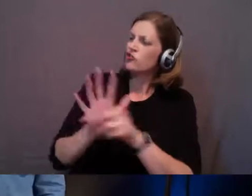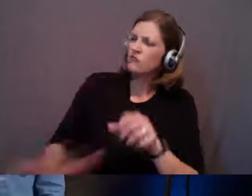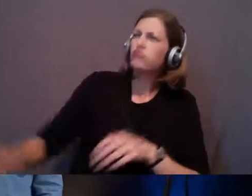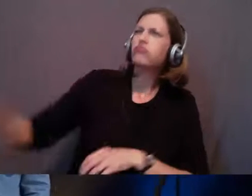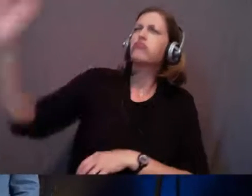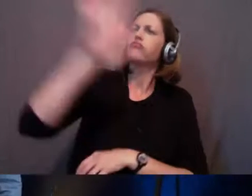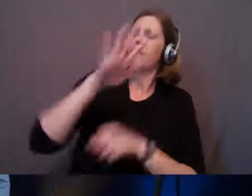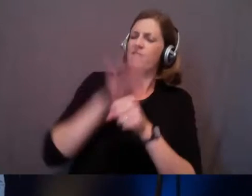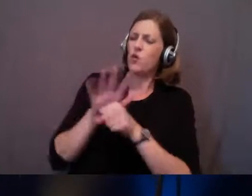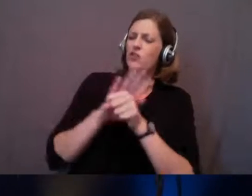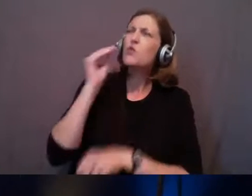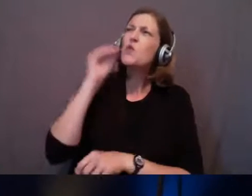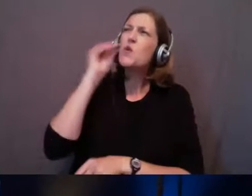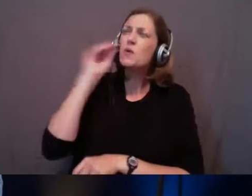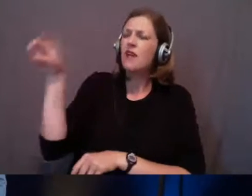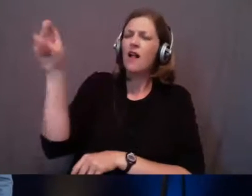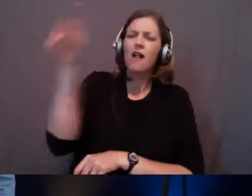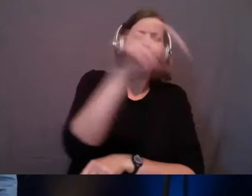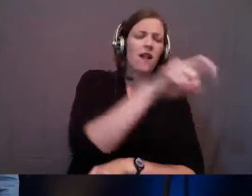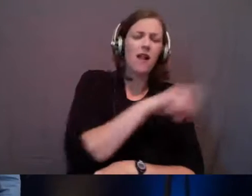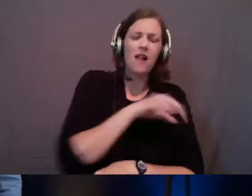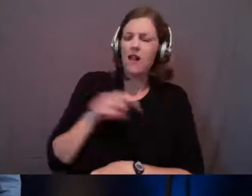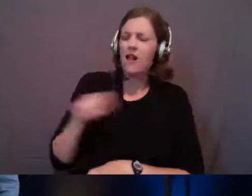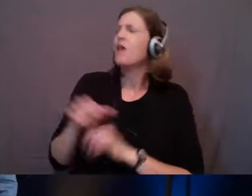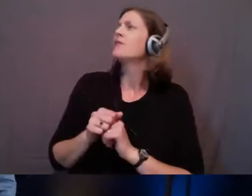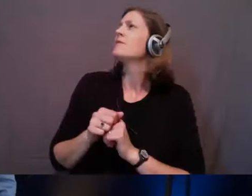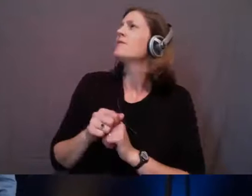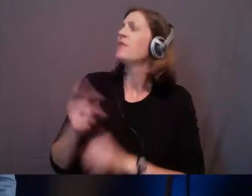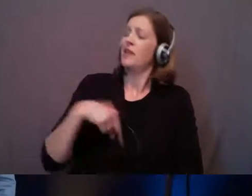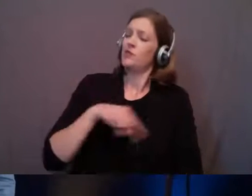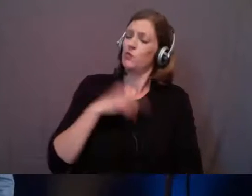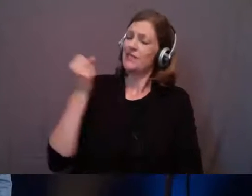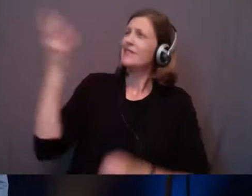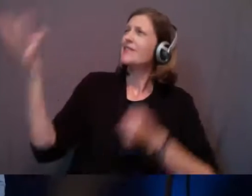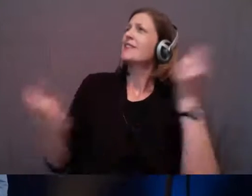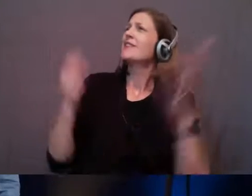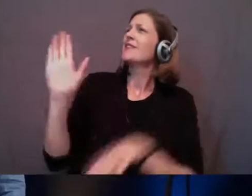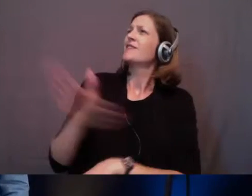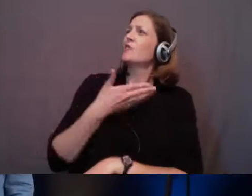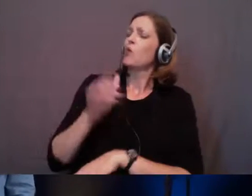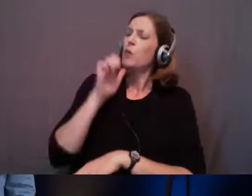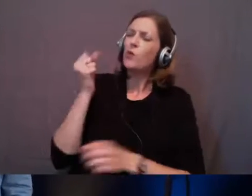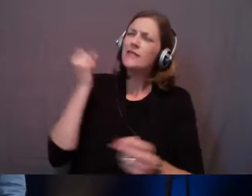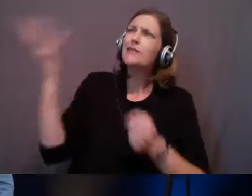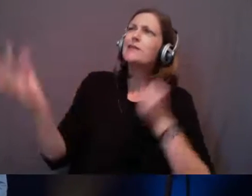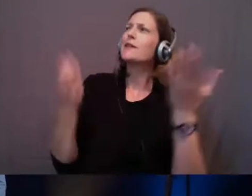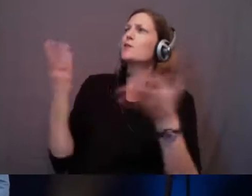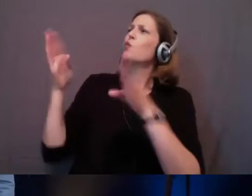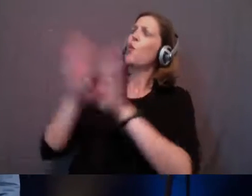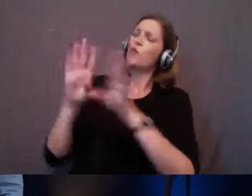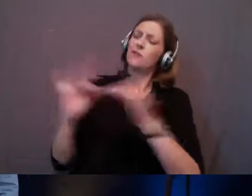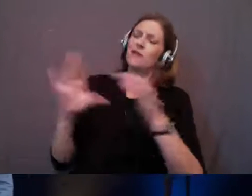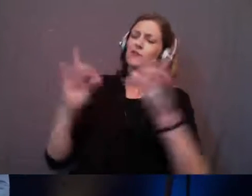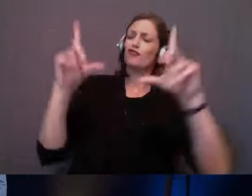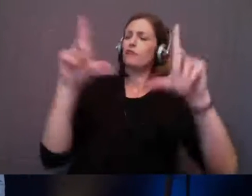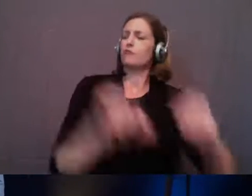We're in homes all over the place. And as we sing this song, God, we don't sing it to close out the message and turn off the screens. We